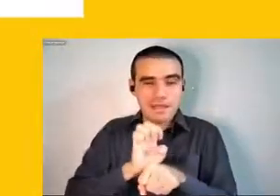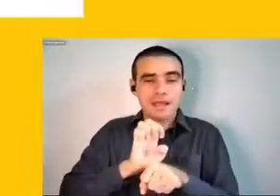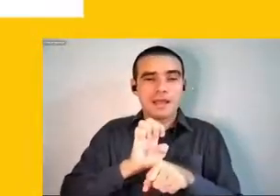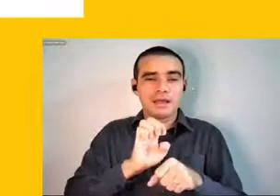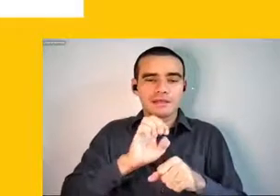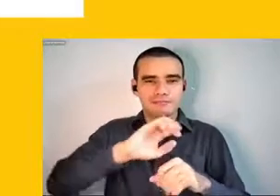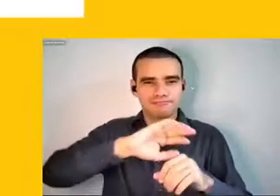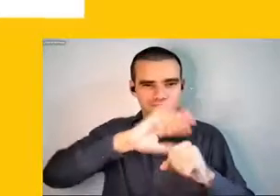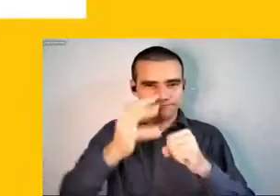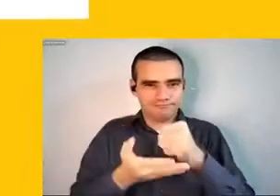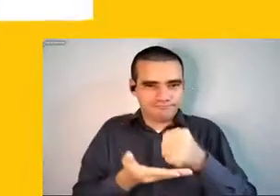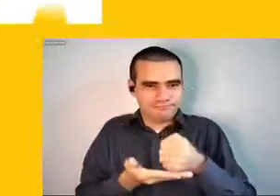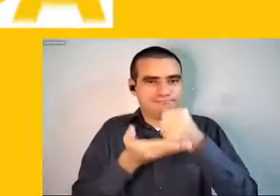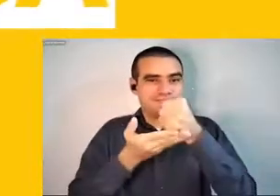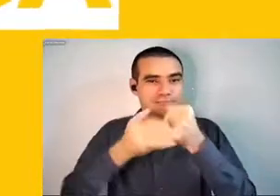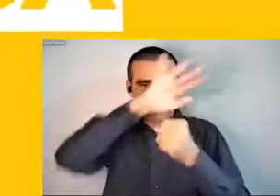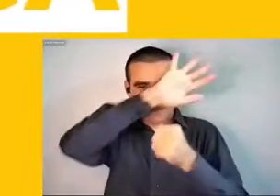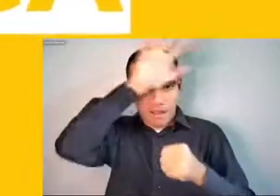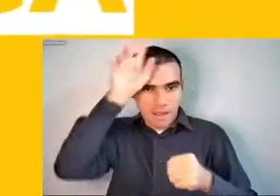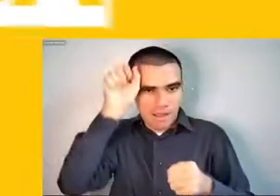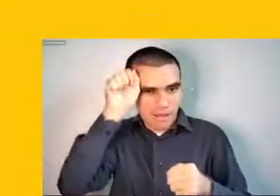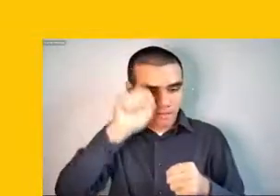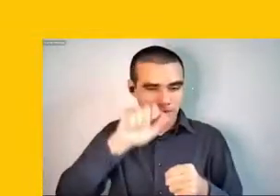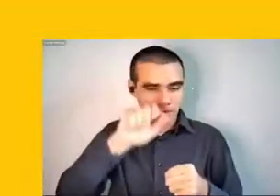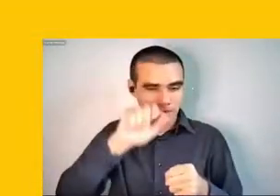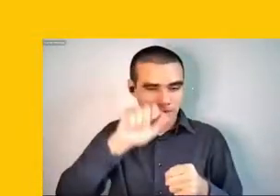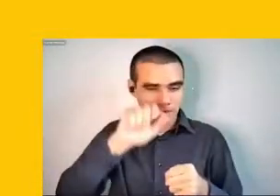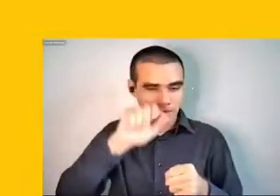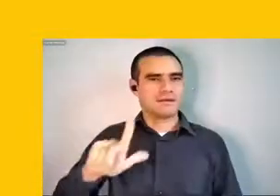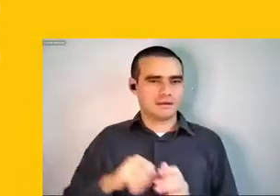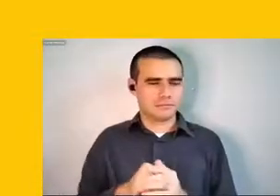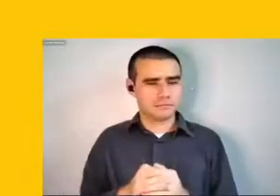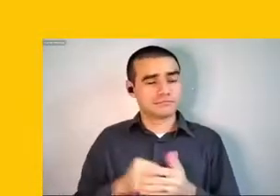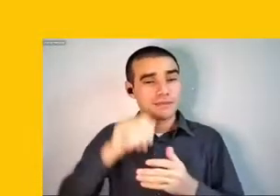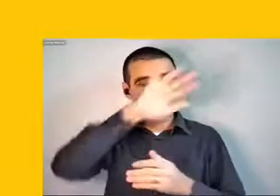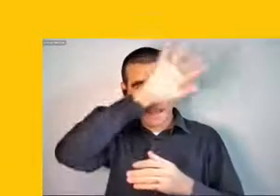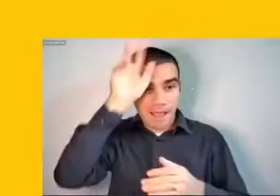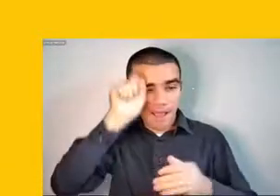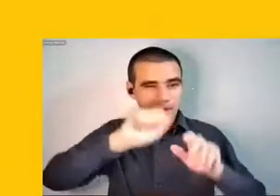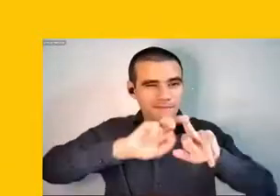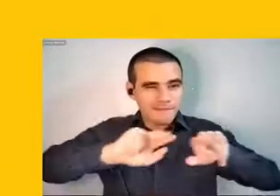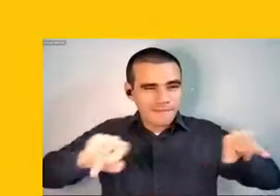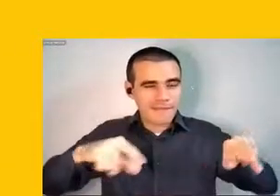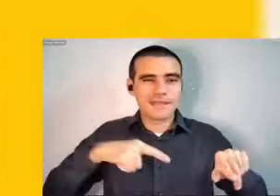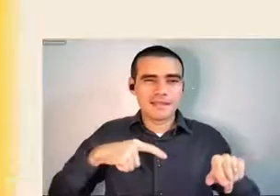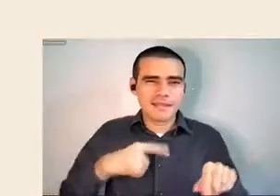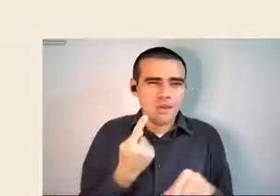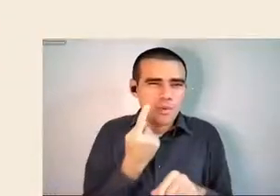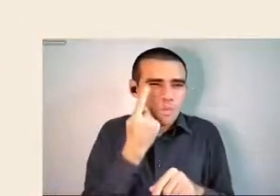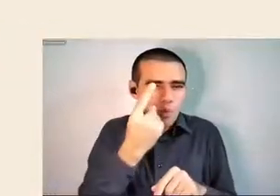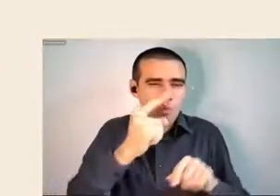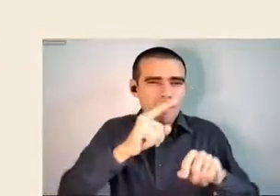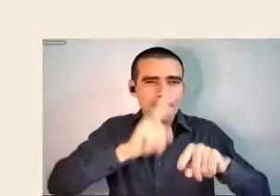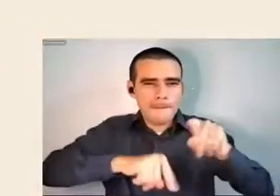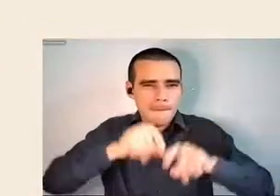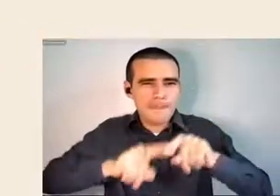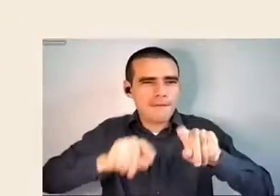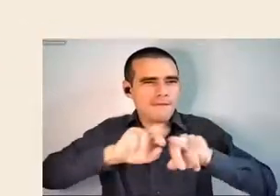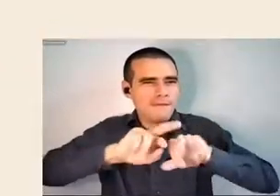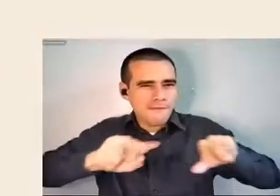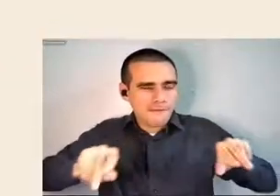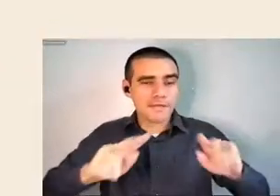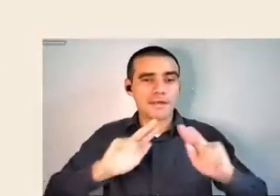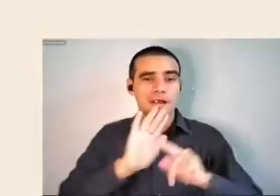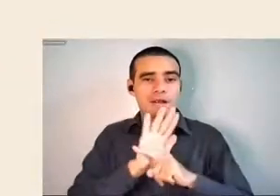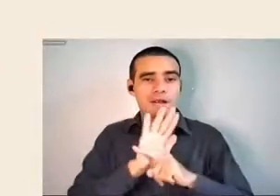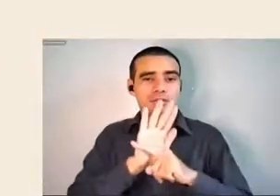Interstate Consortium for Legal Amazon. We understand that the Amazon diversity has elements